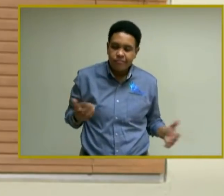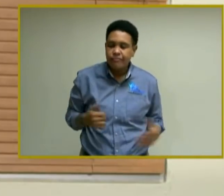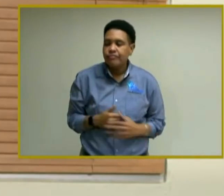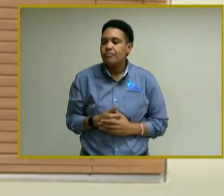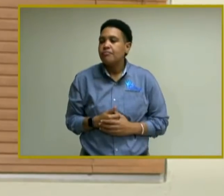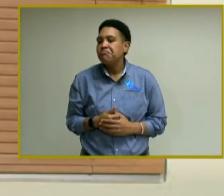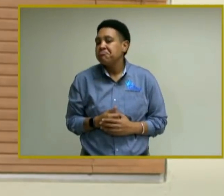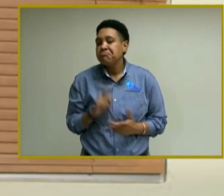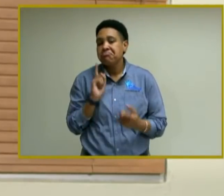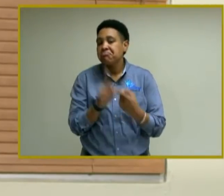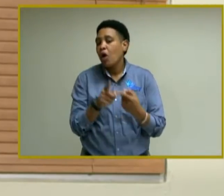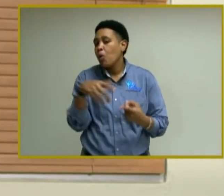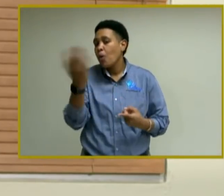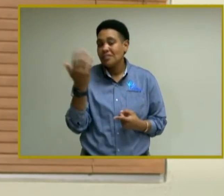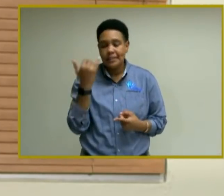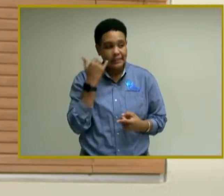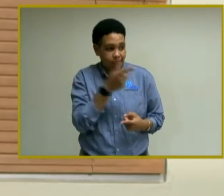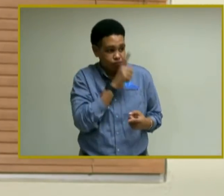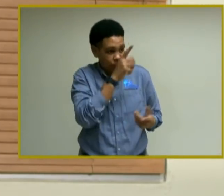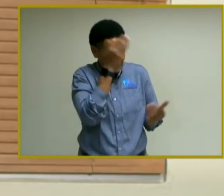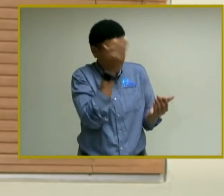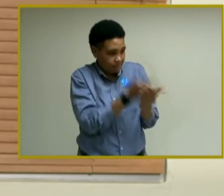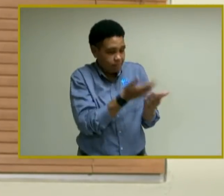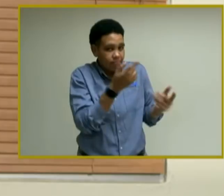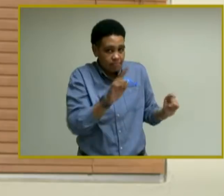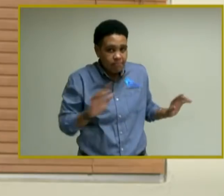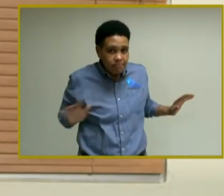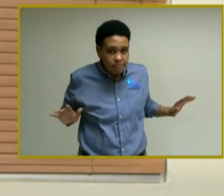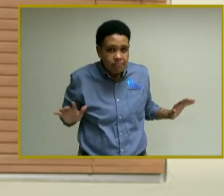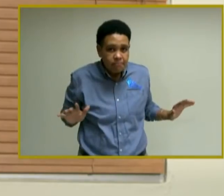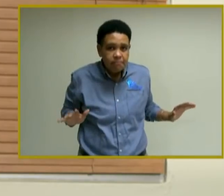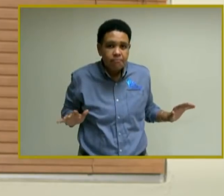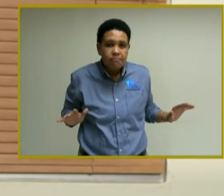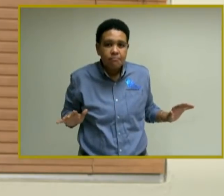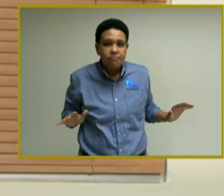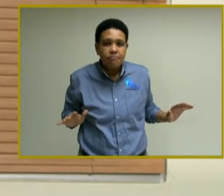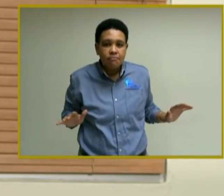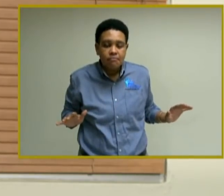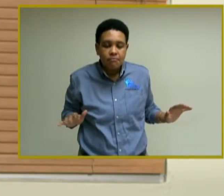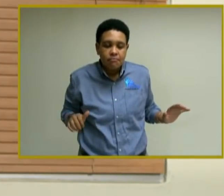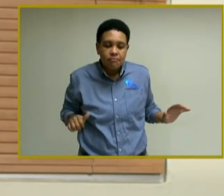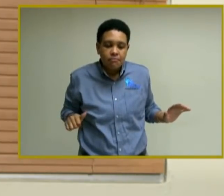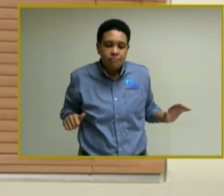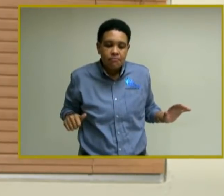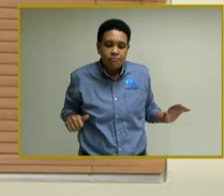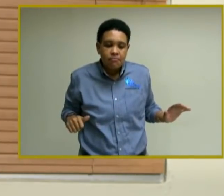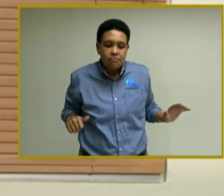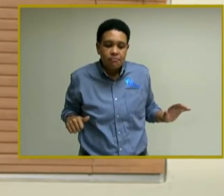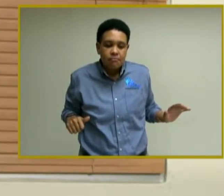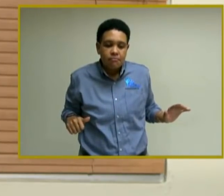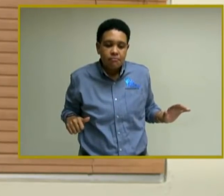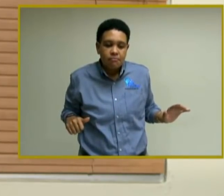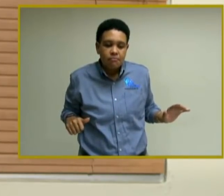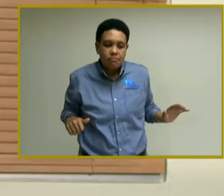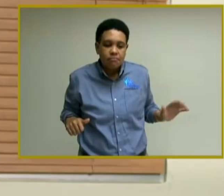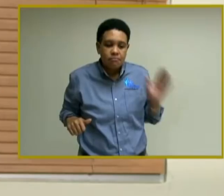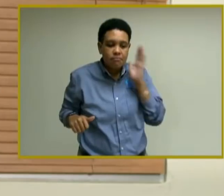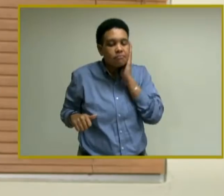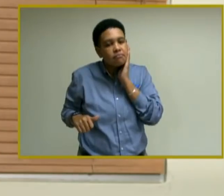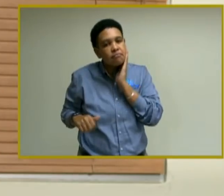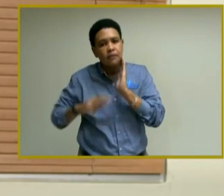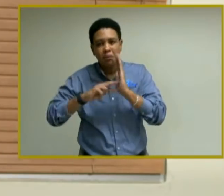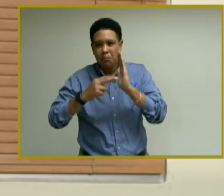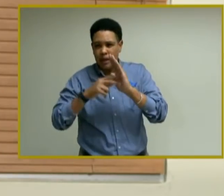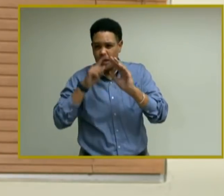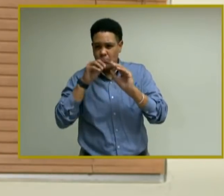The bottom line, if that is in fact so, then it would mean that the